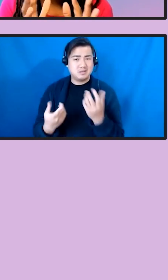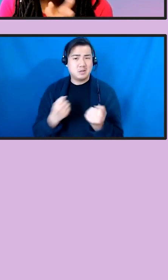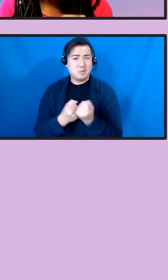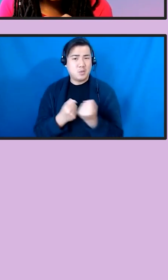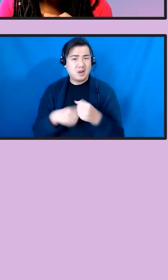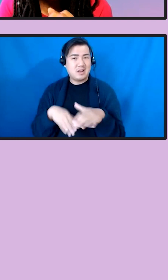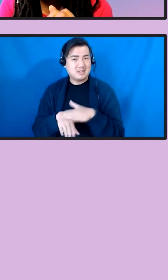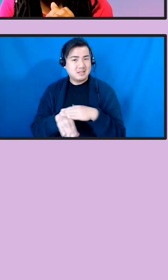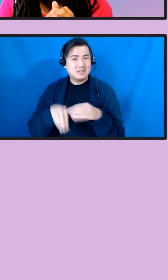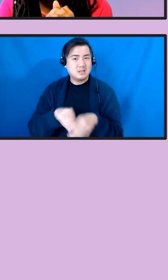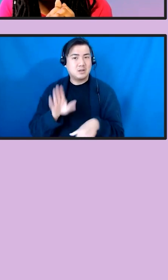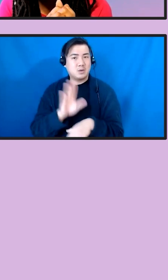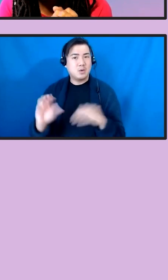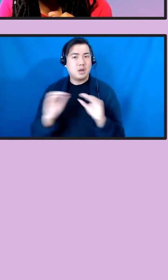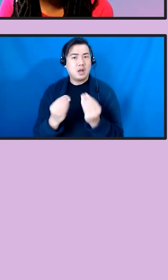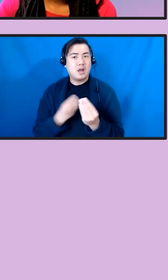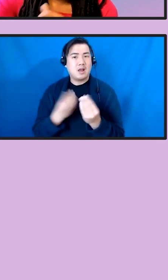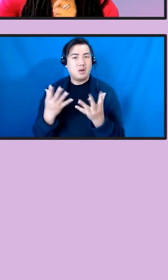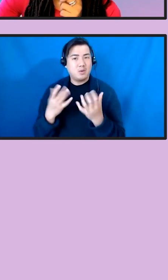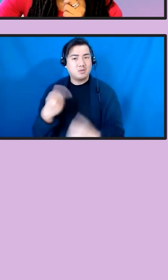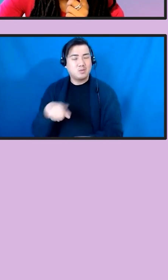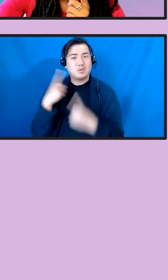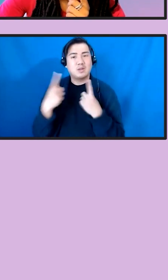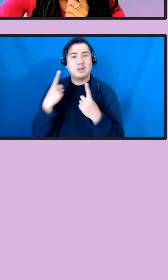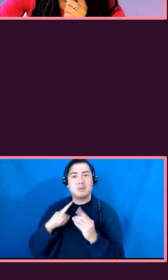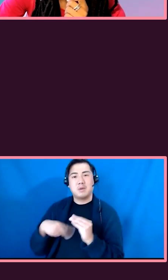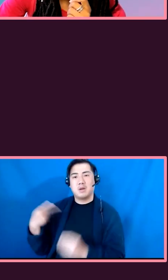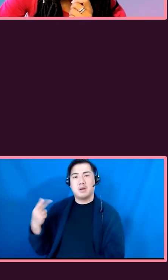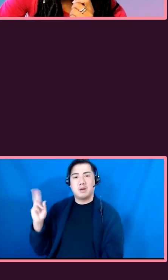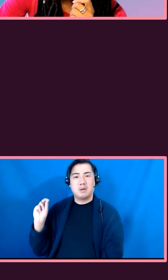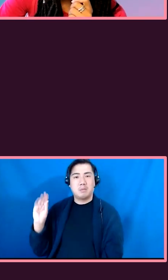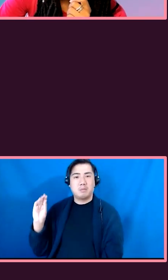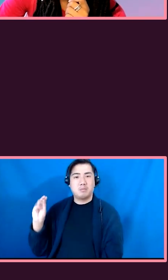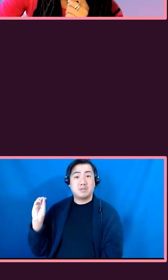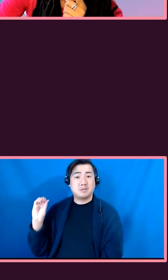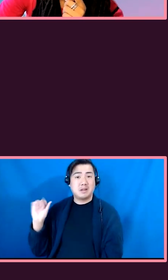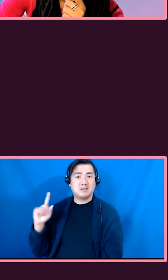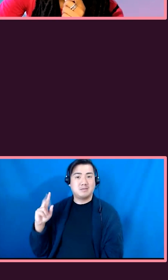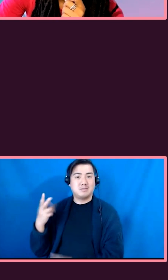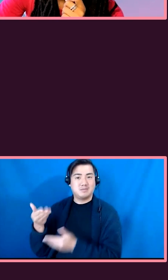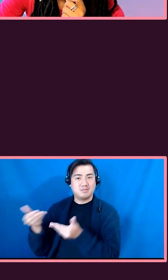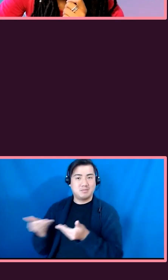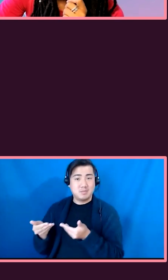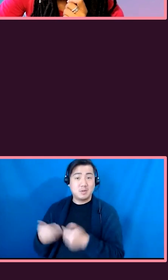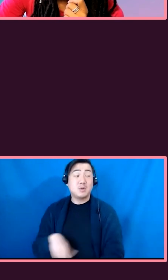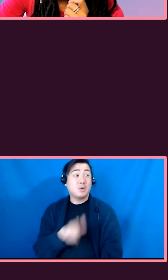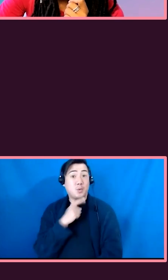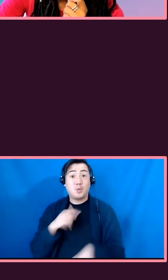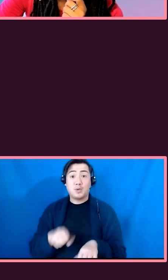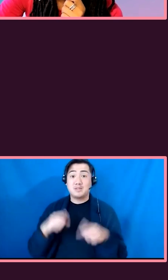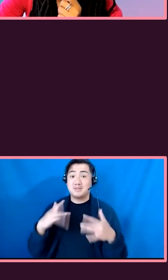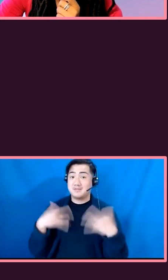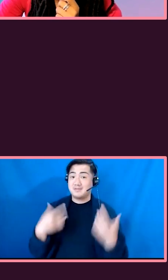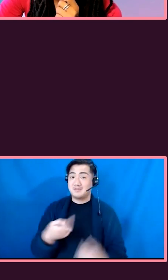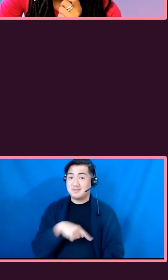I encourage you to think about them as your go-to partner. Who's hosting this event? We're hosting this event. Welcome to